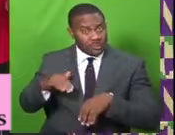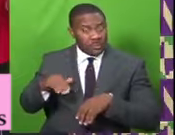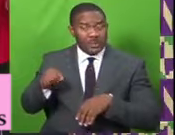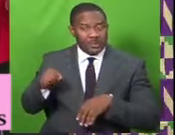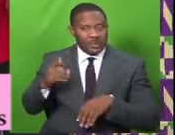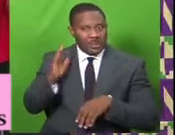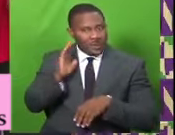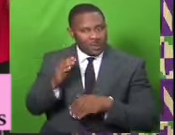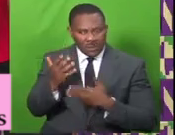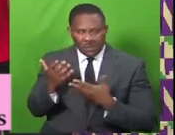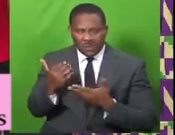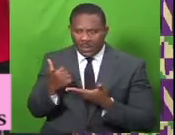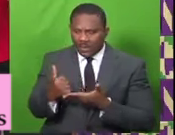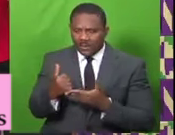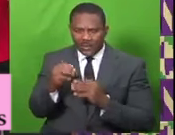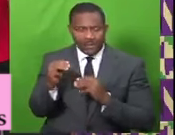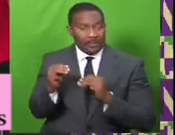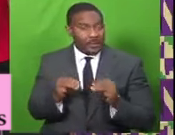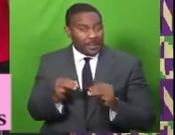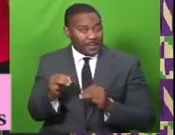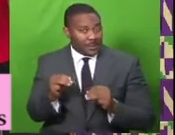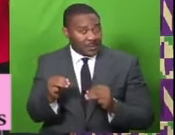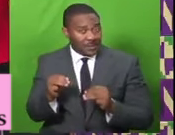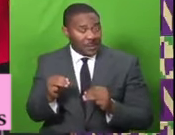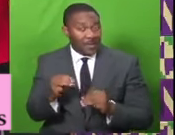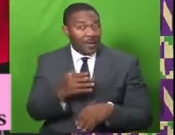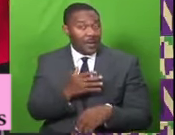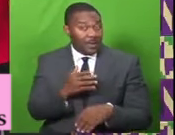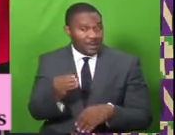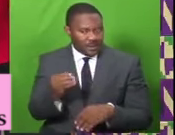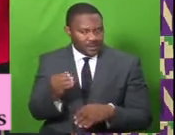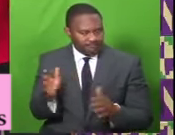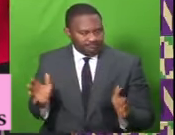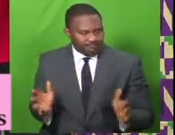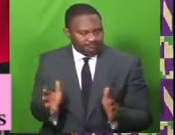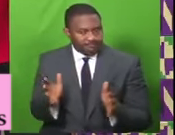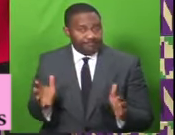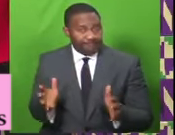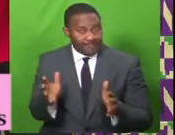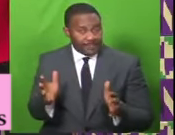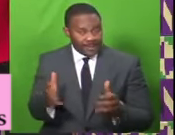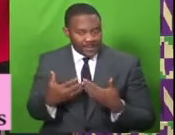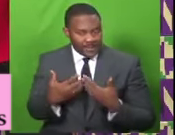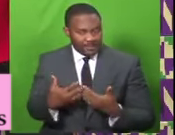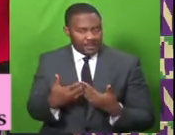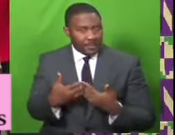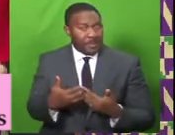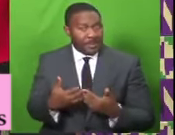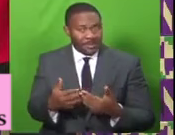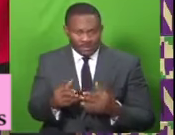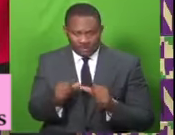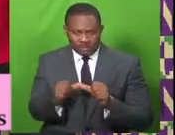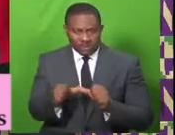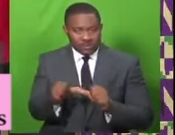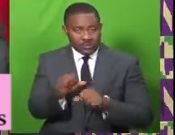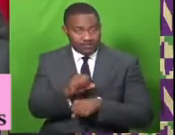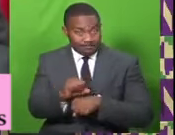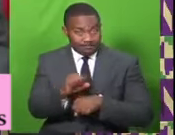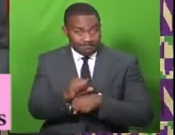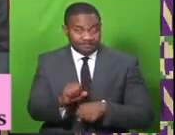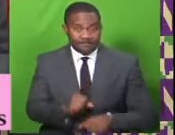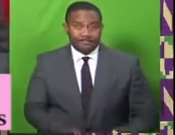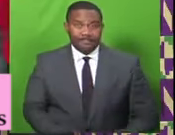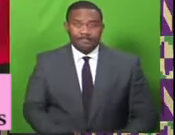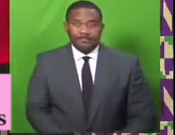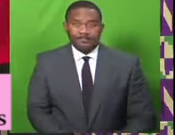effective management and prolong the lifespan of agricultural machinery. Mr. Speaker,